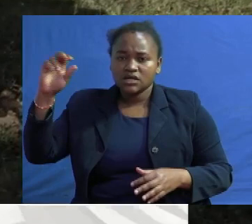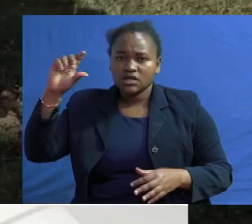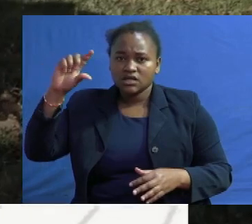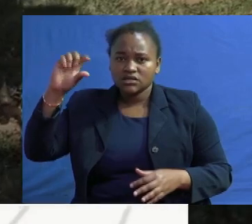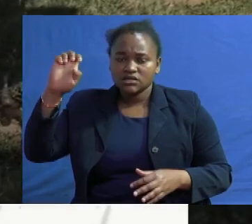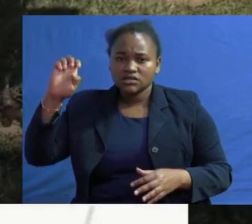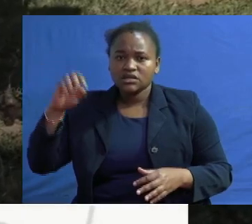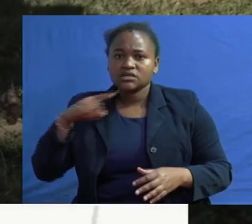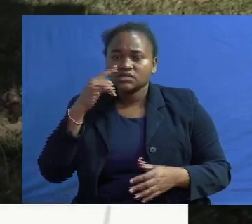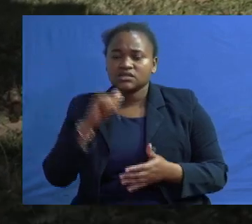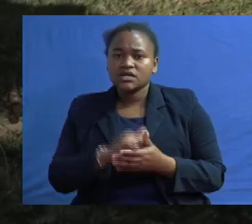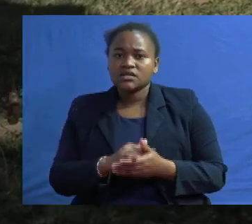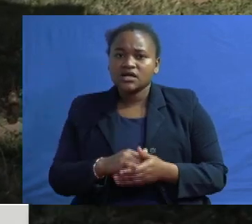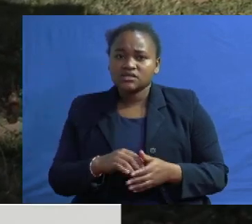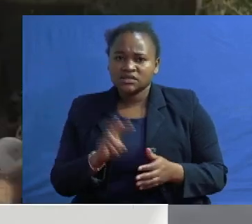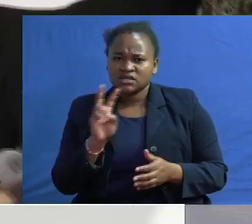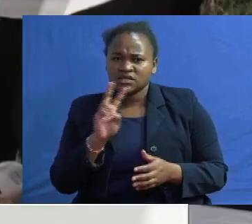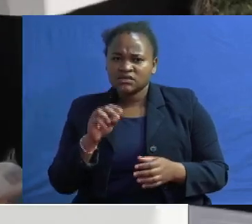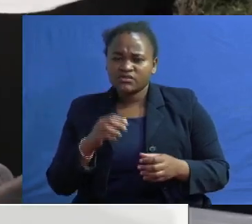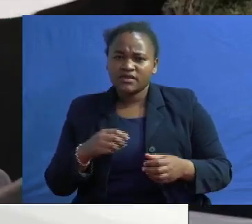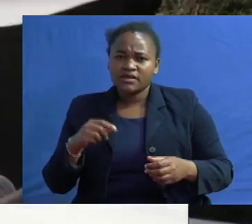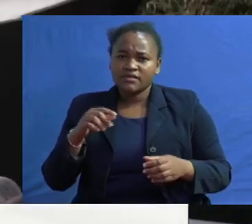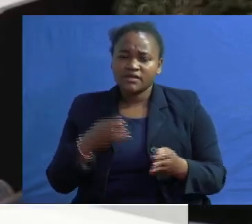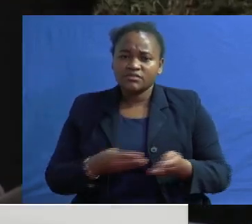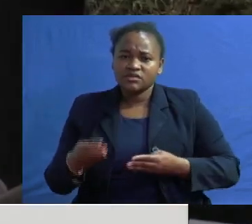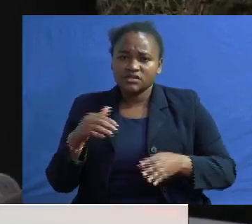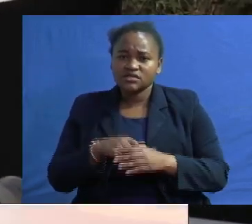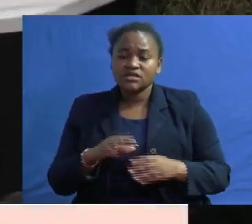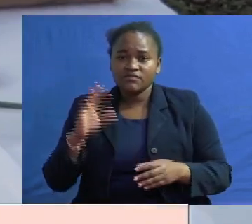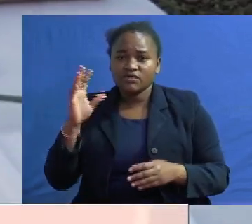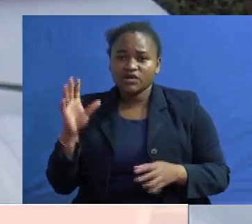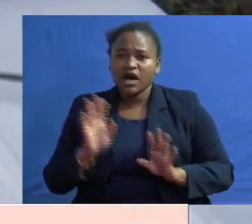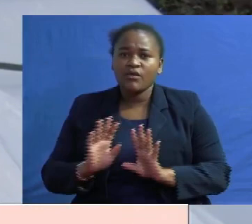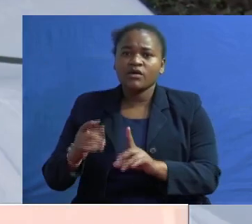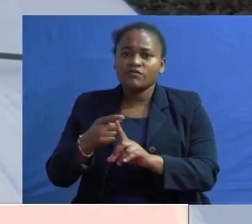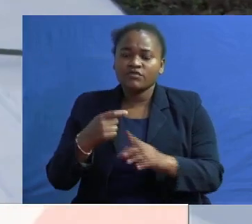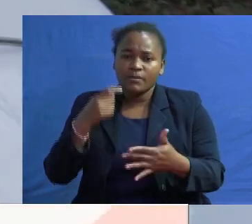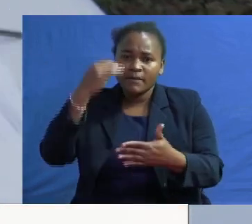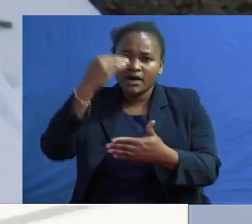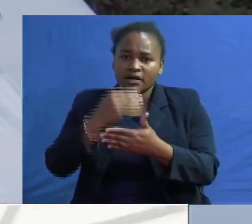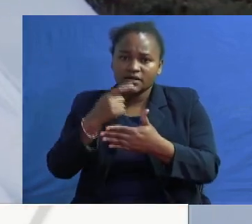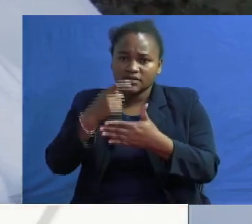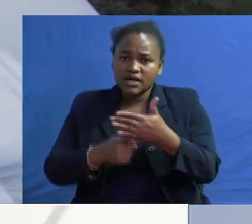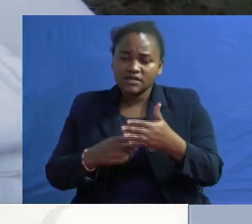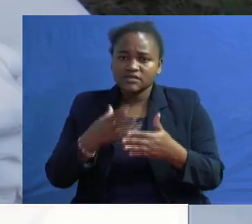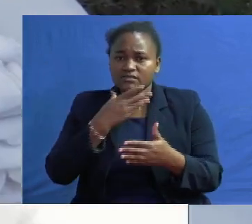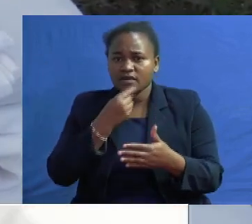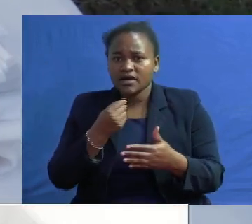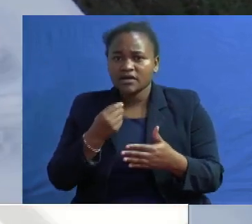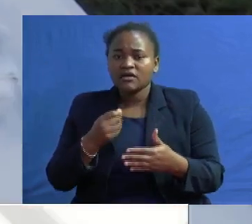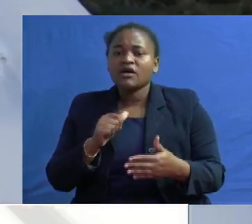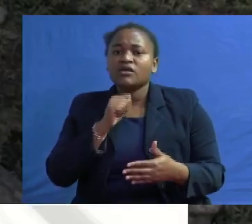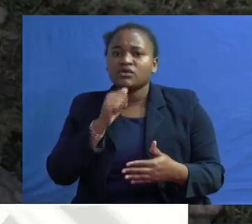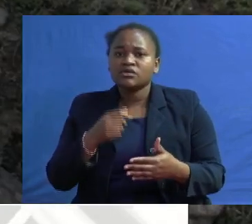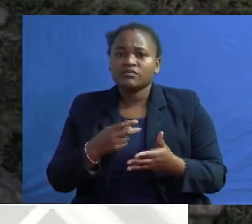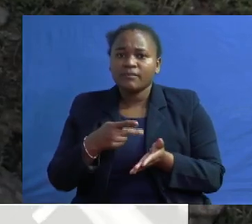current signs, has opted to take massage business to the forest, away from the tax man and free from the headache of paying rent for